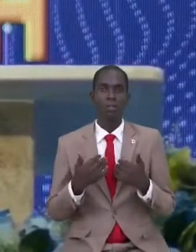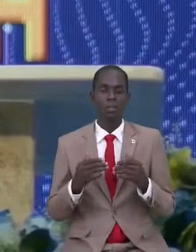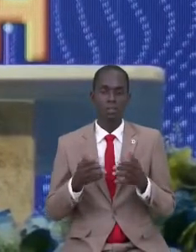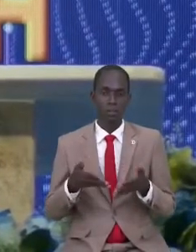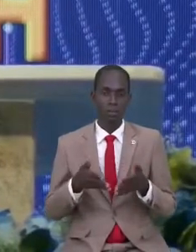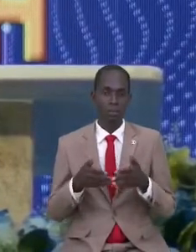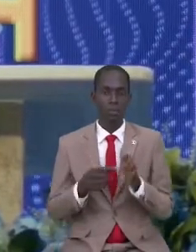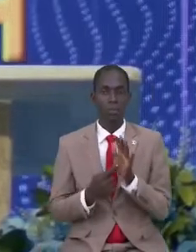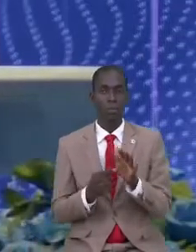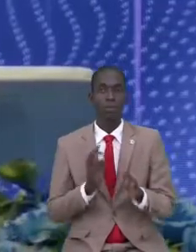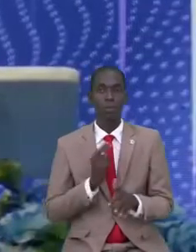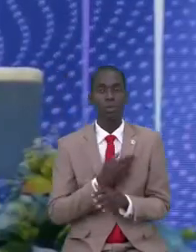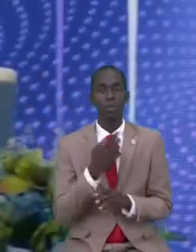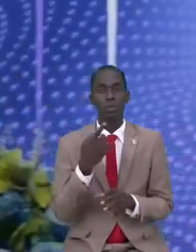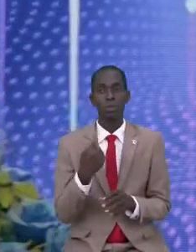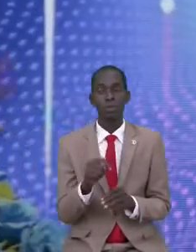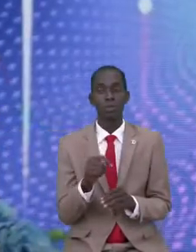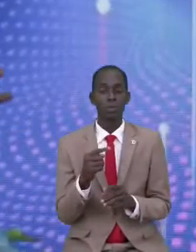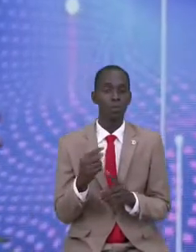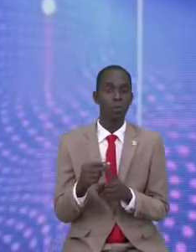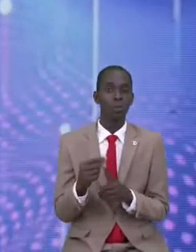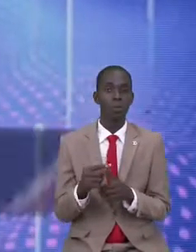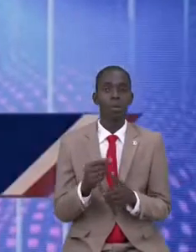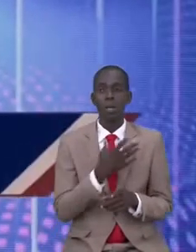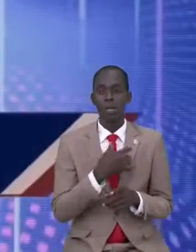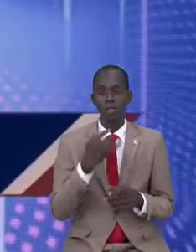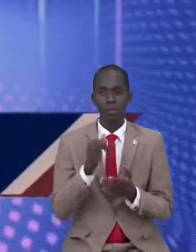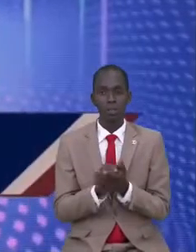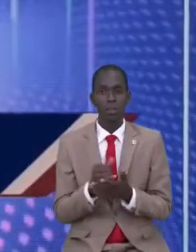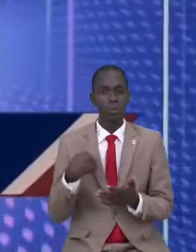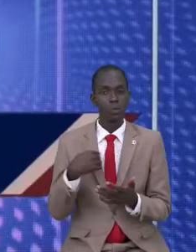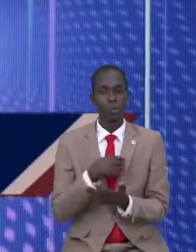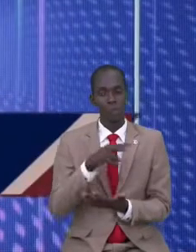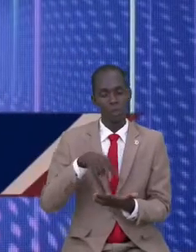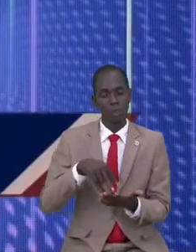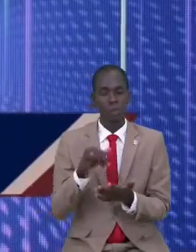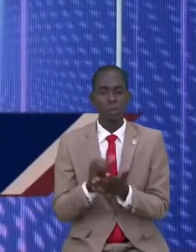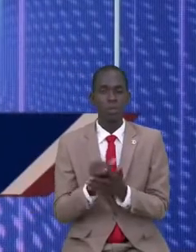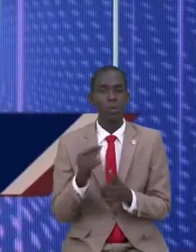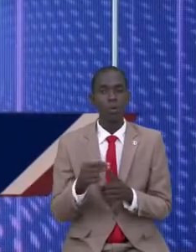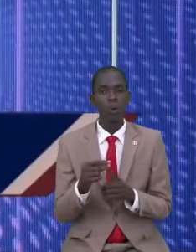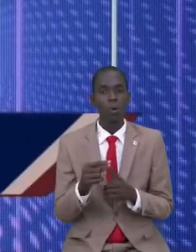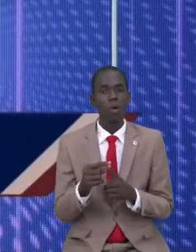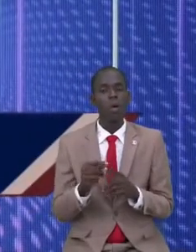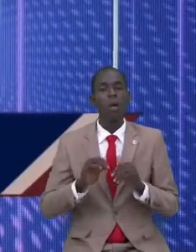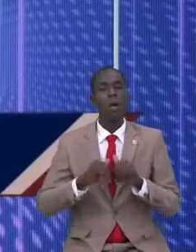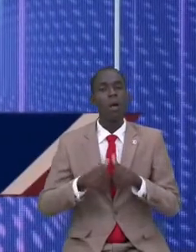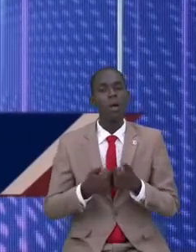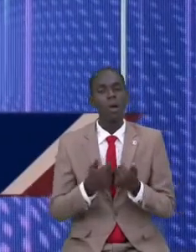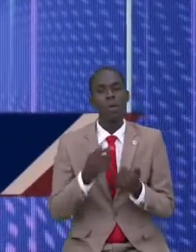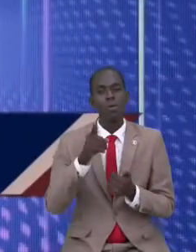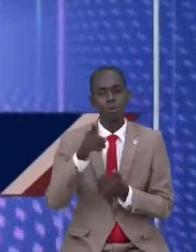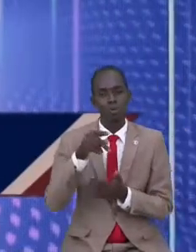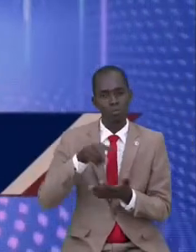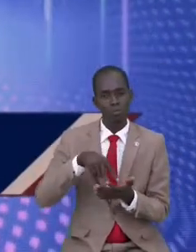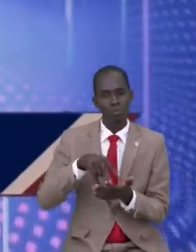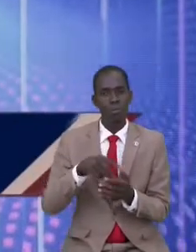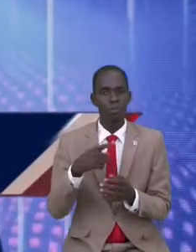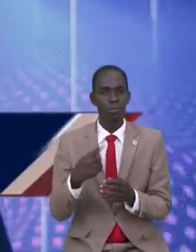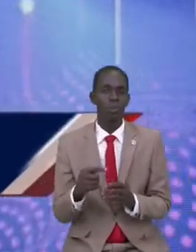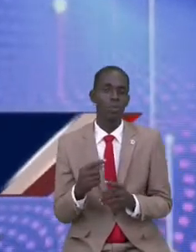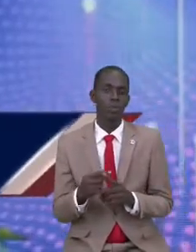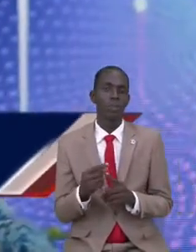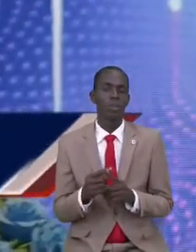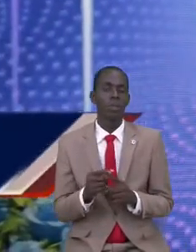word. And he says, we read that word, and he says, how readest thou? And when